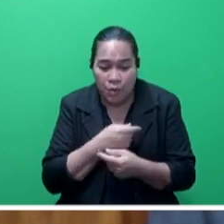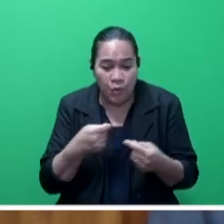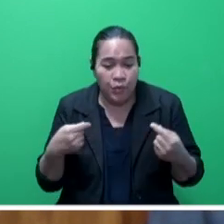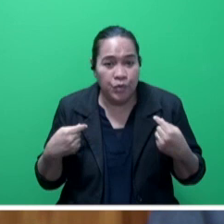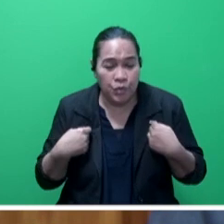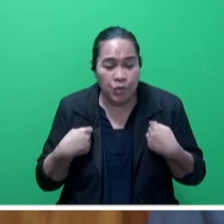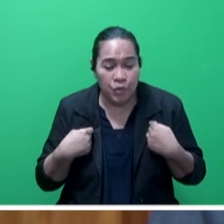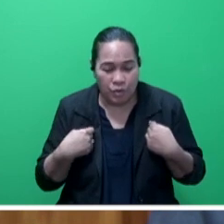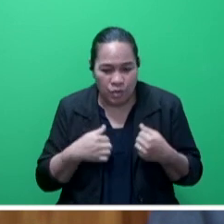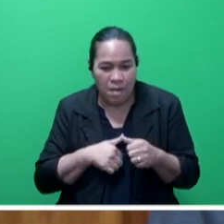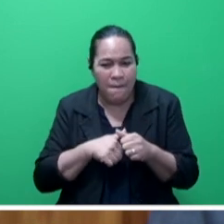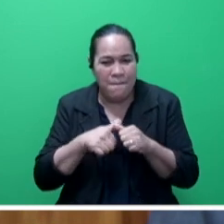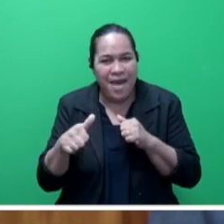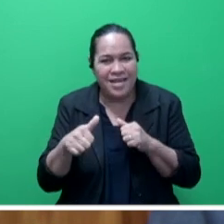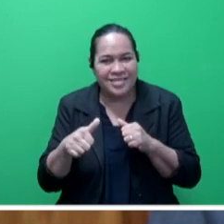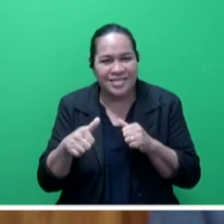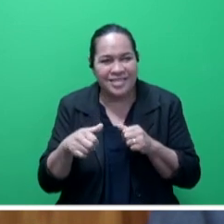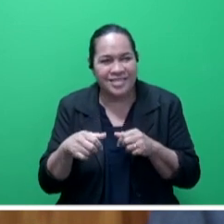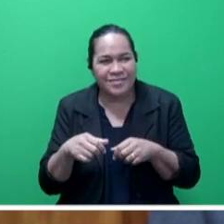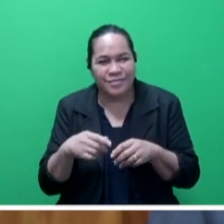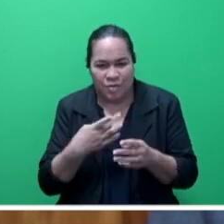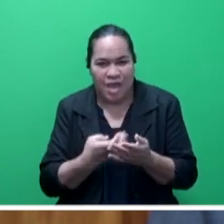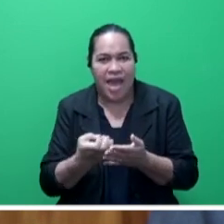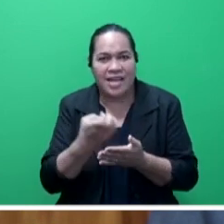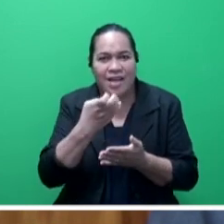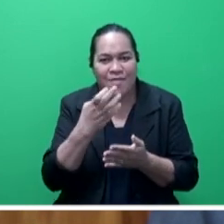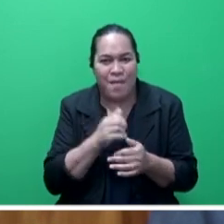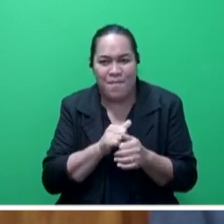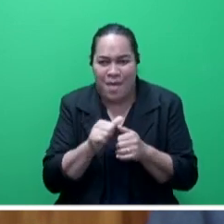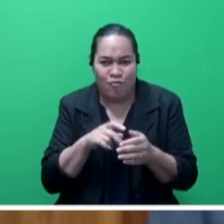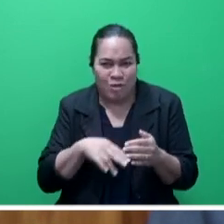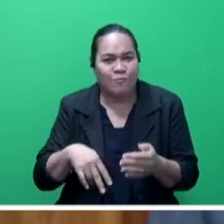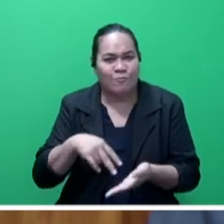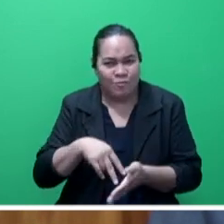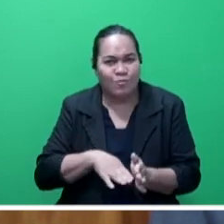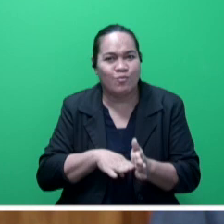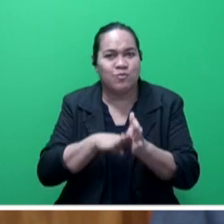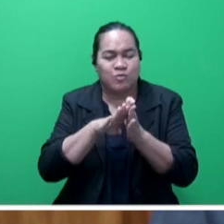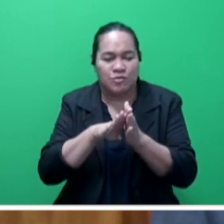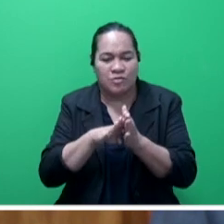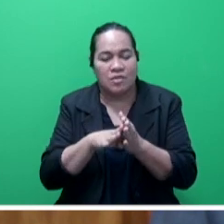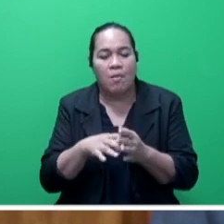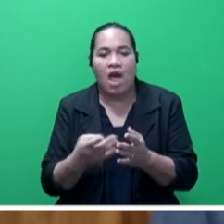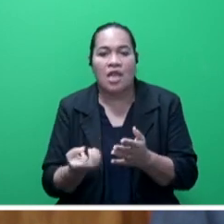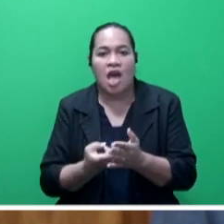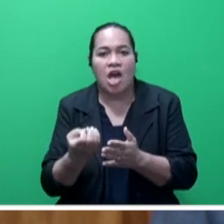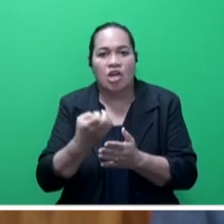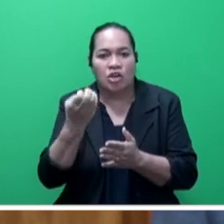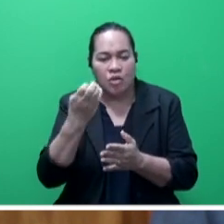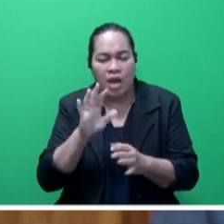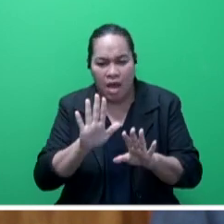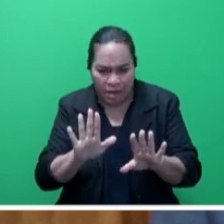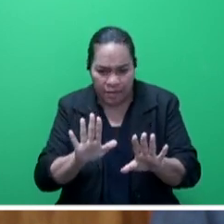were in the best space of our economic boom. The Fijian economy, and we need to paint